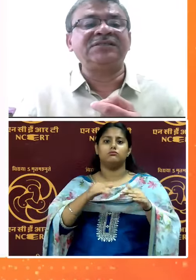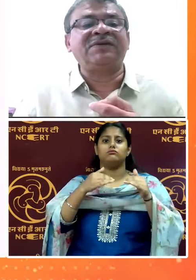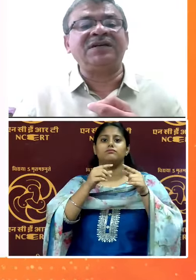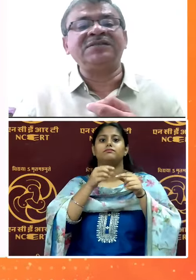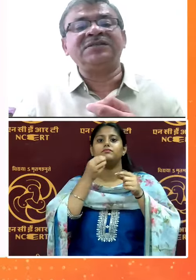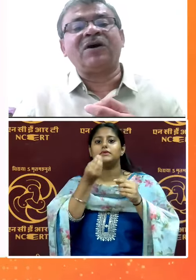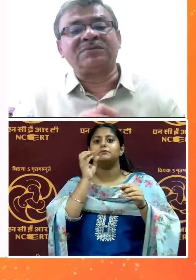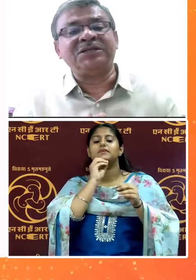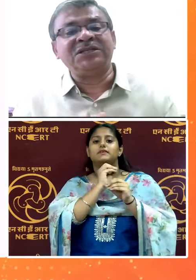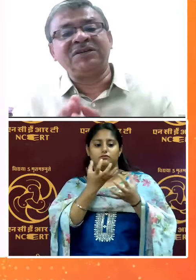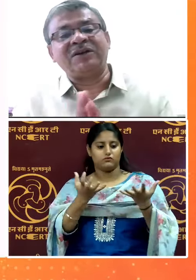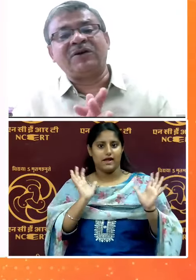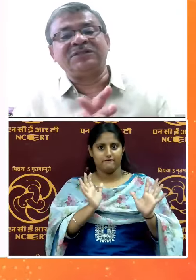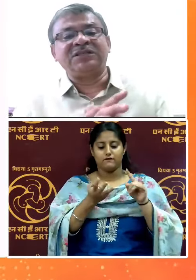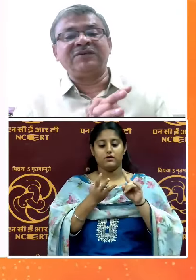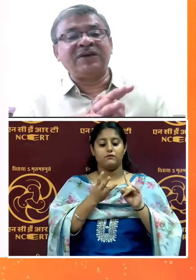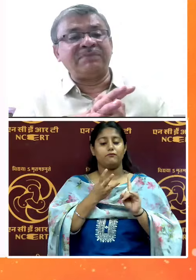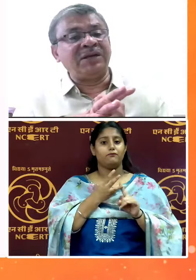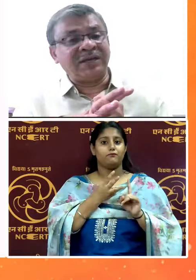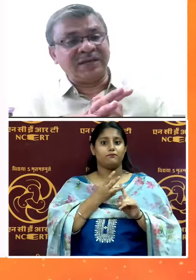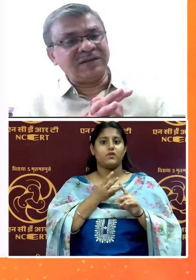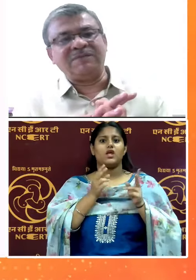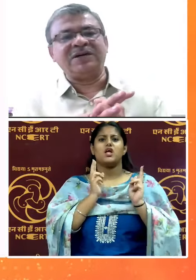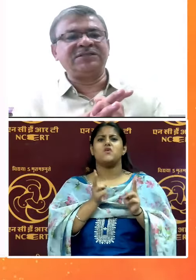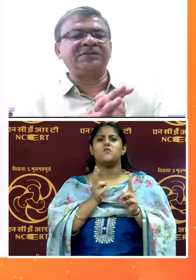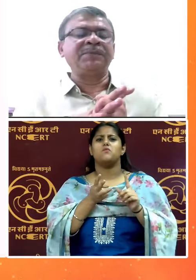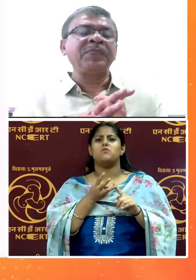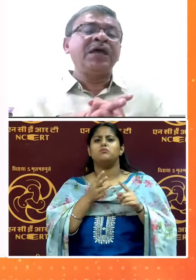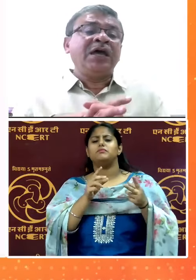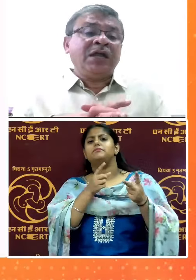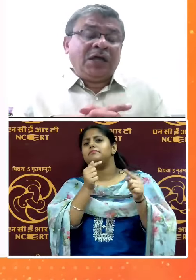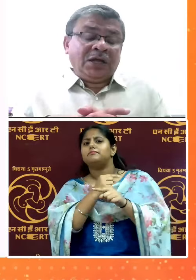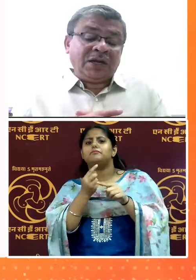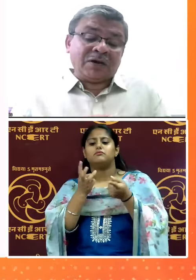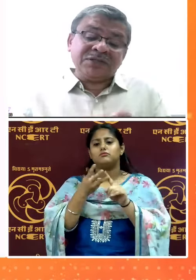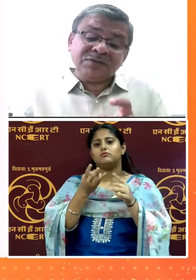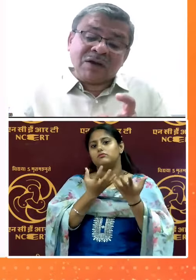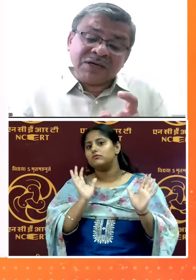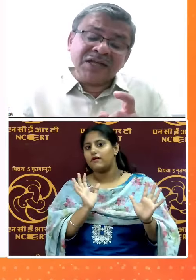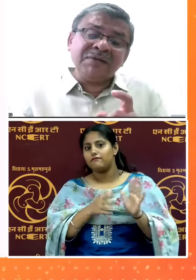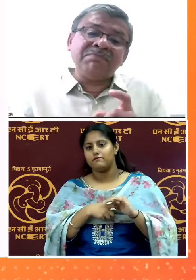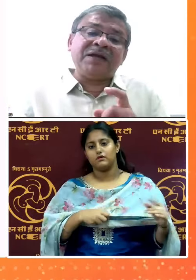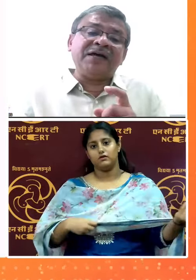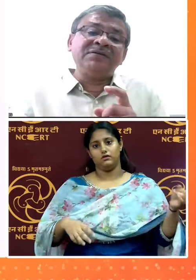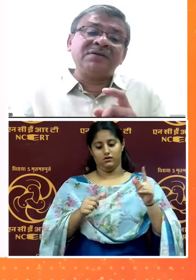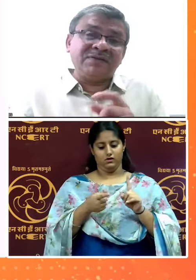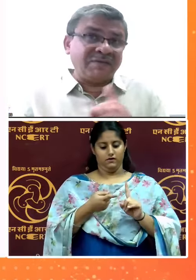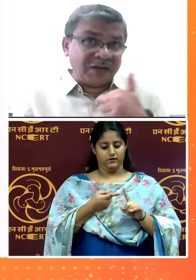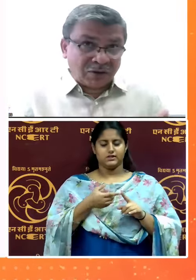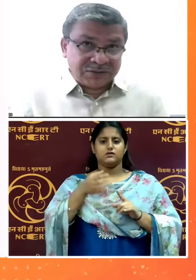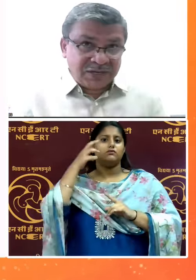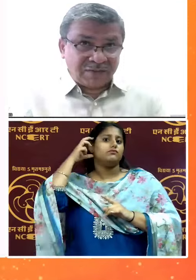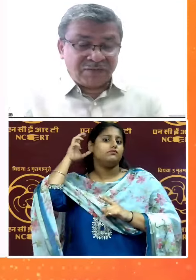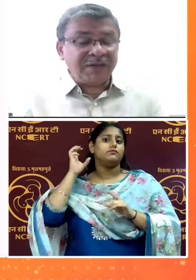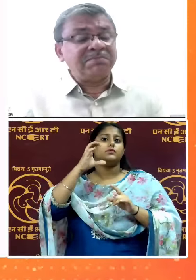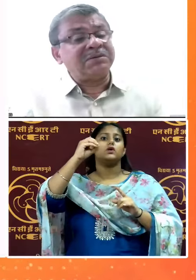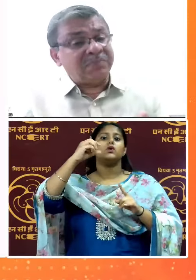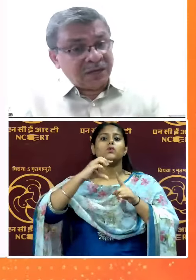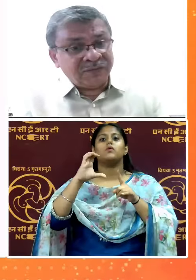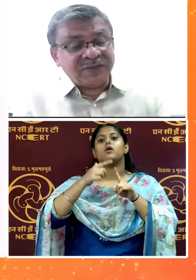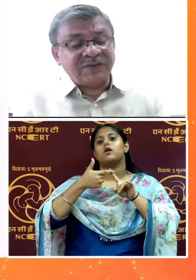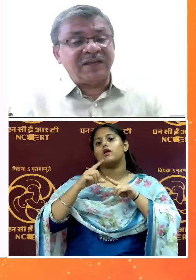the third one is augmentative and alternative communication devices. Now, this cochlear implant is a very costly